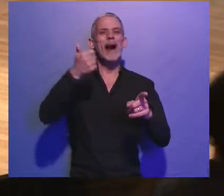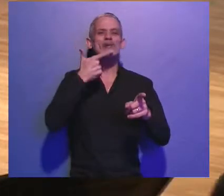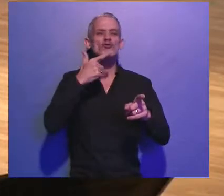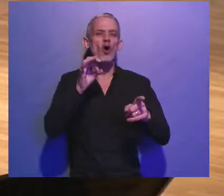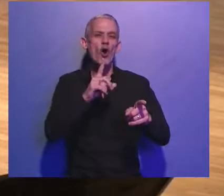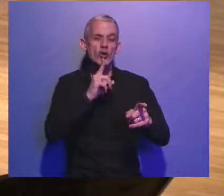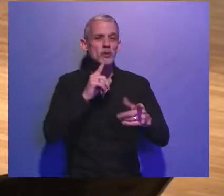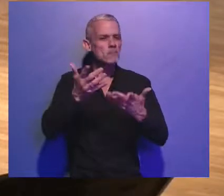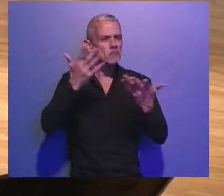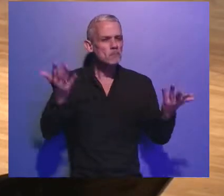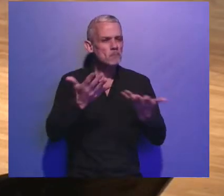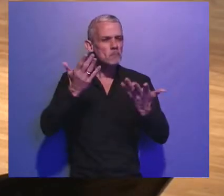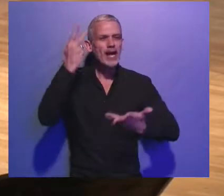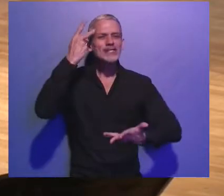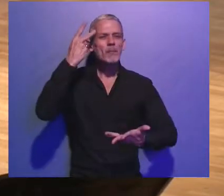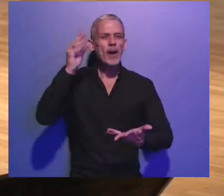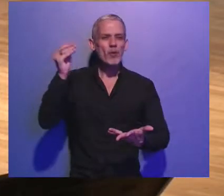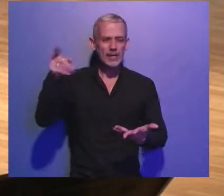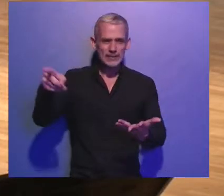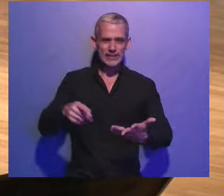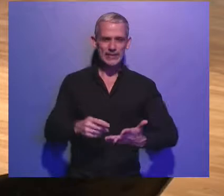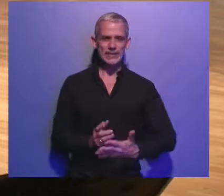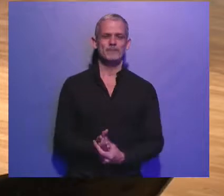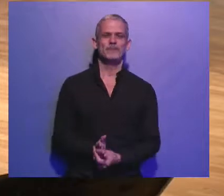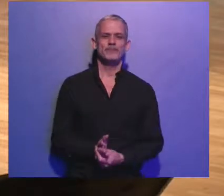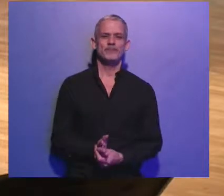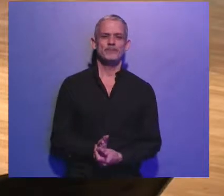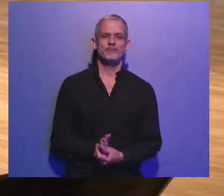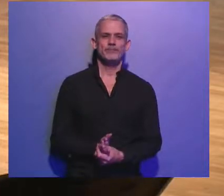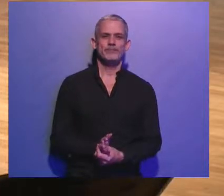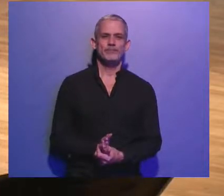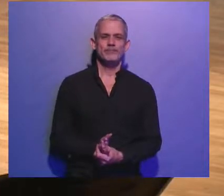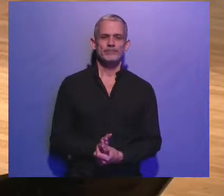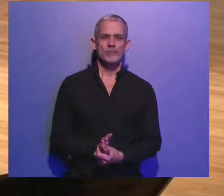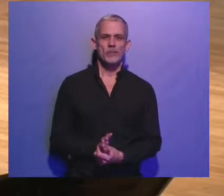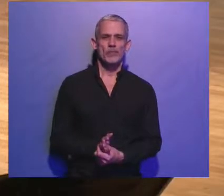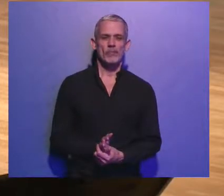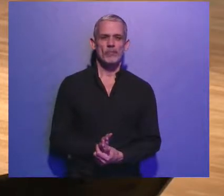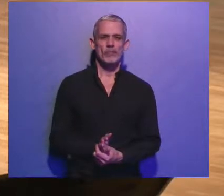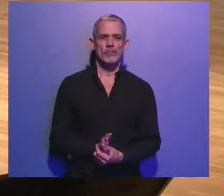Mr. Alfonso Massot, can you tell us a little bit about the experience in Sao Paulo?